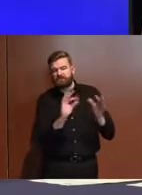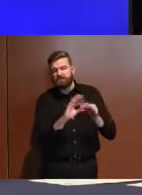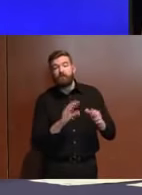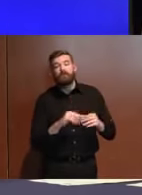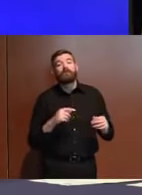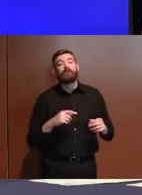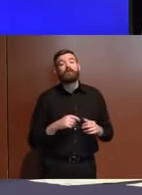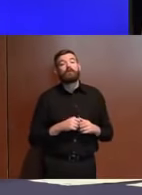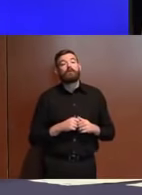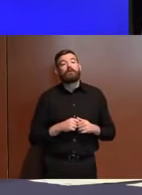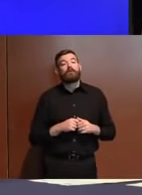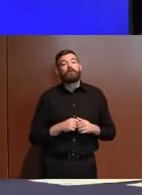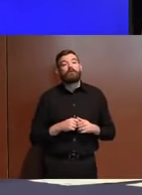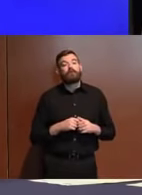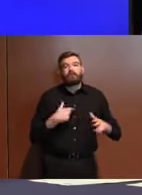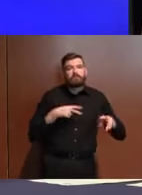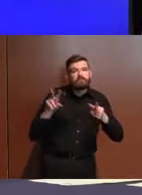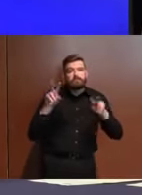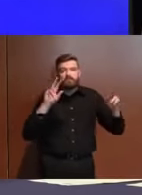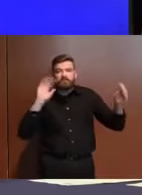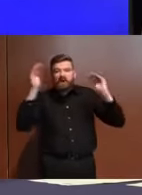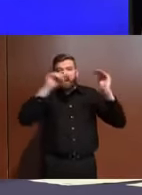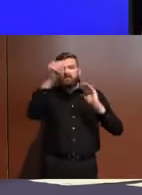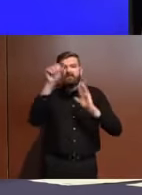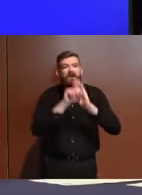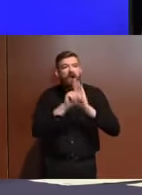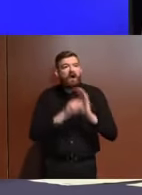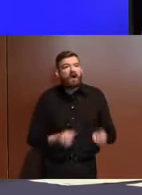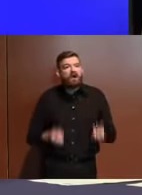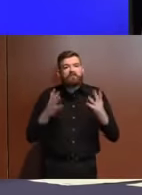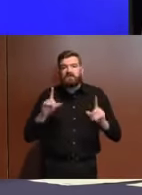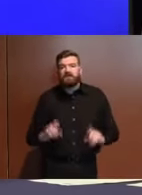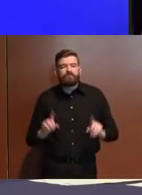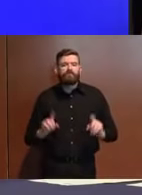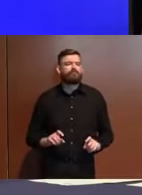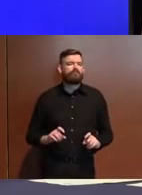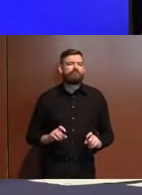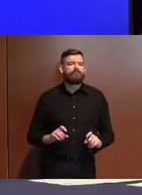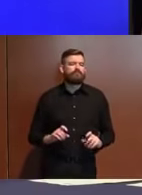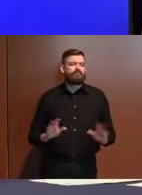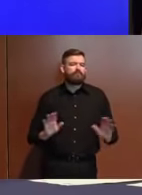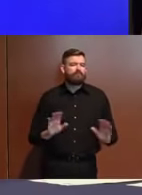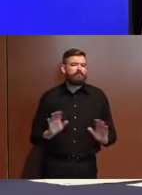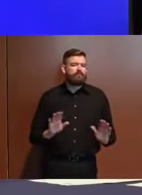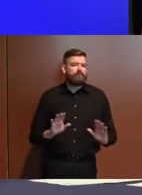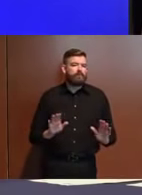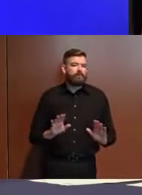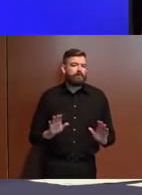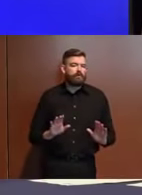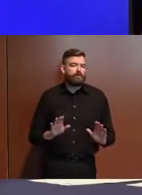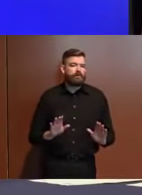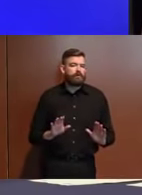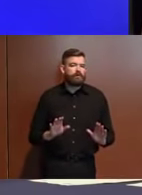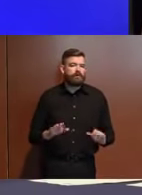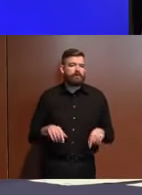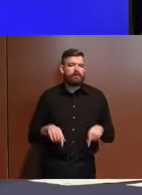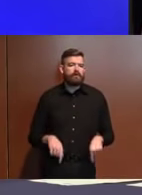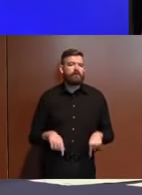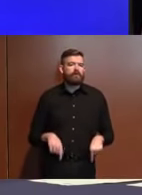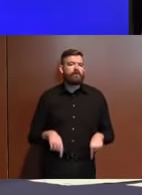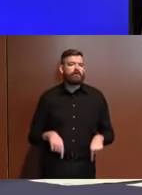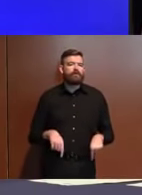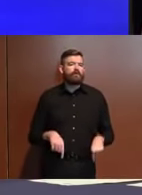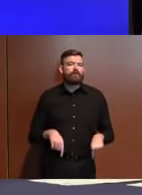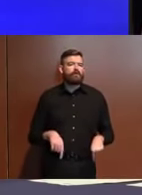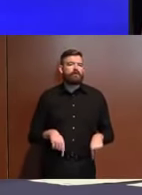capita testing is your way to figure out all you need to figure out to keep people safe. That's not the case. The experts to my